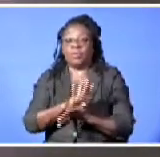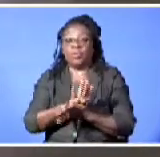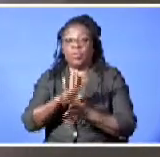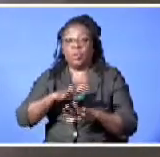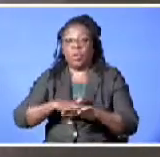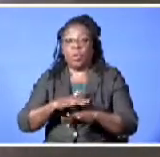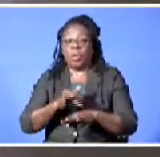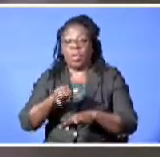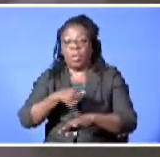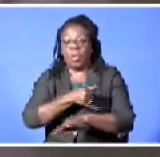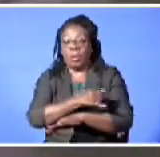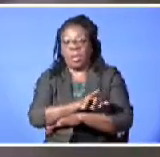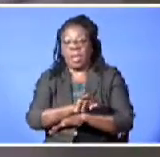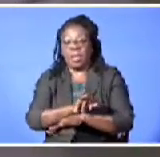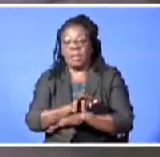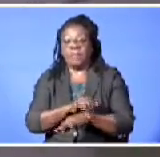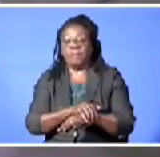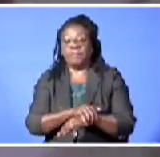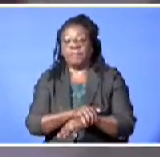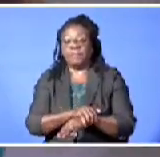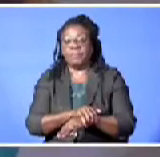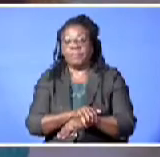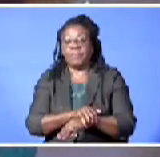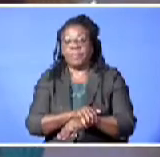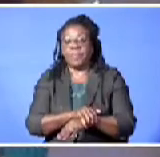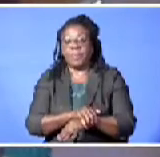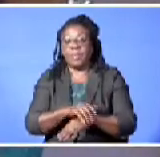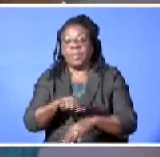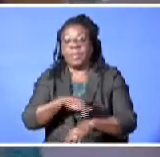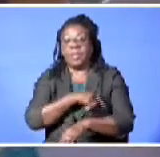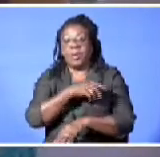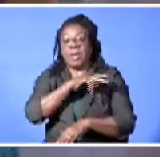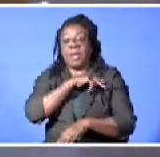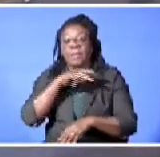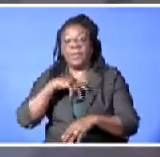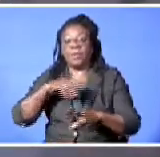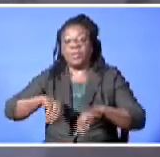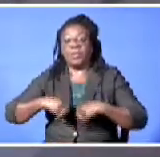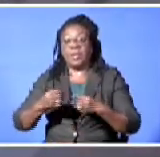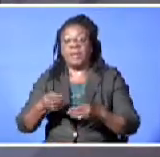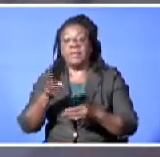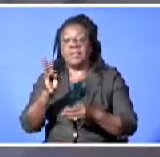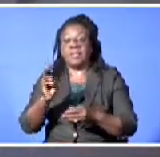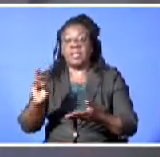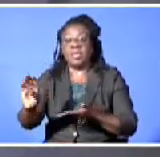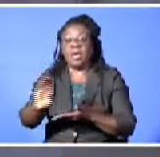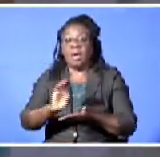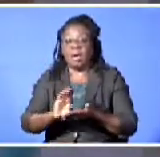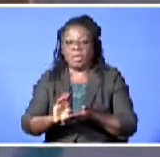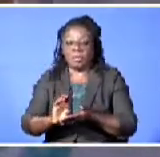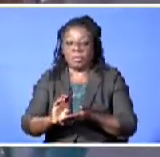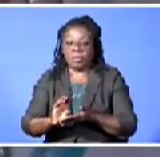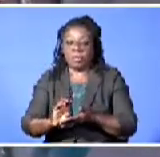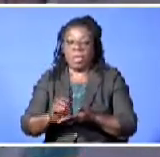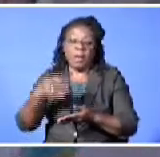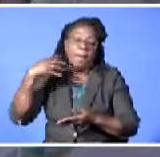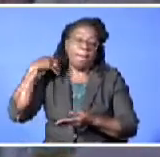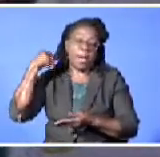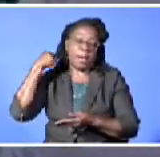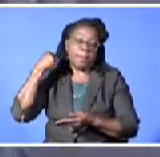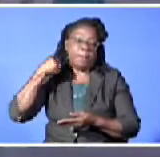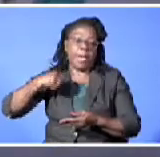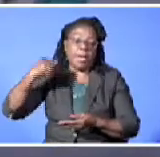Island, and NGN Major High Schools. The Long Island member also donated 600 fully loaded backpacks with an assortment of